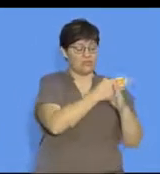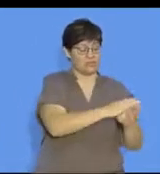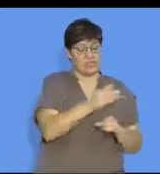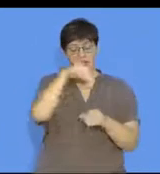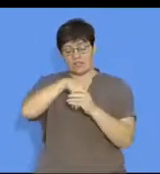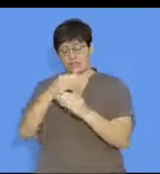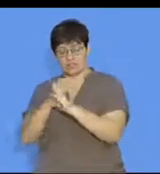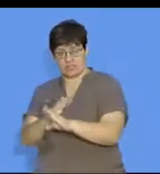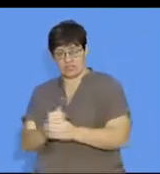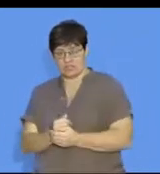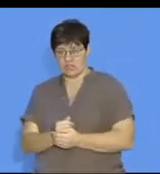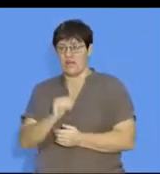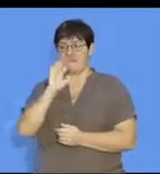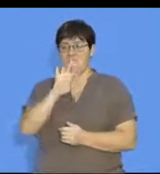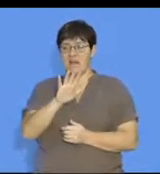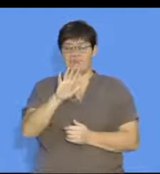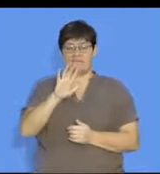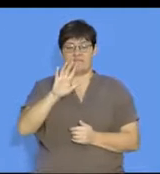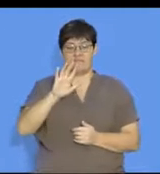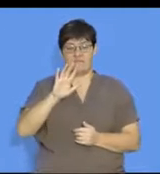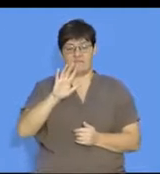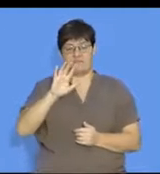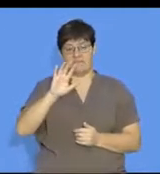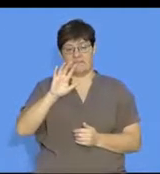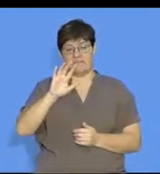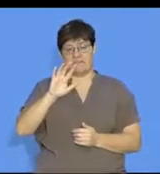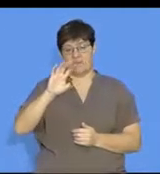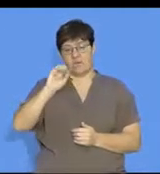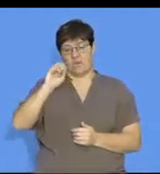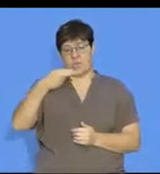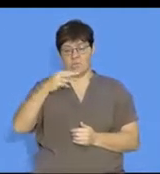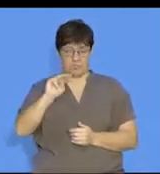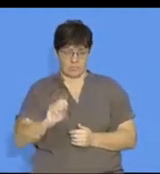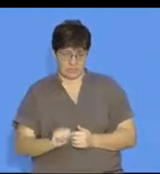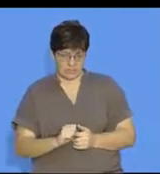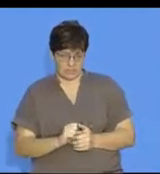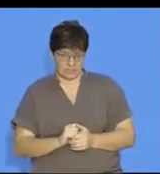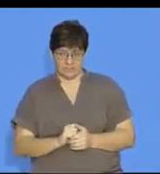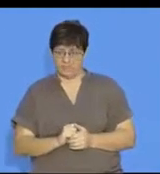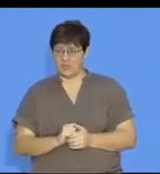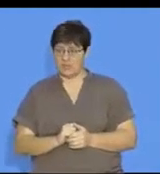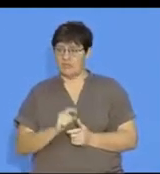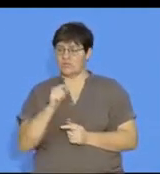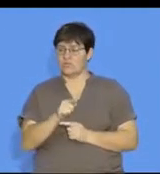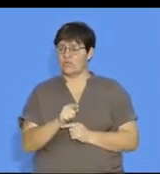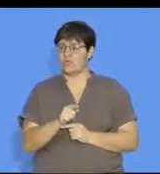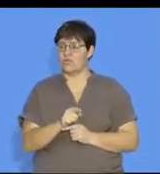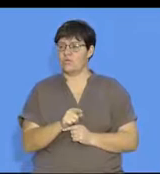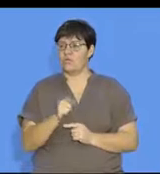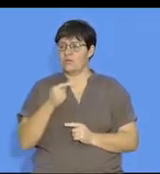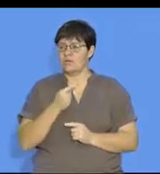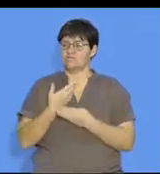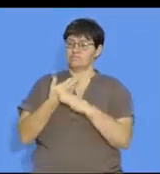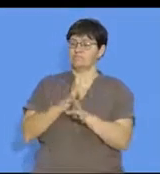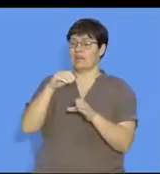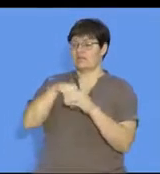each battery is equals to 5 ohms, right? So it means the total internal